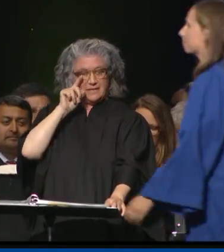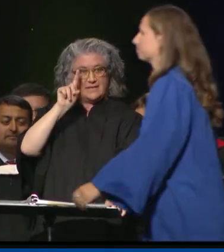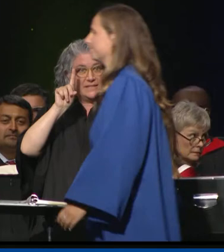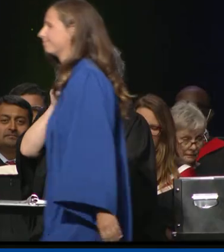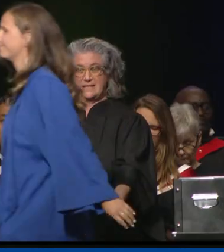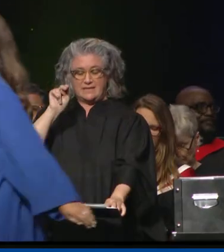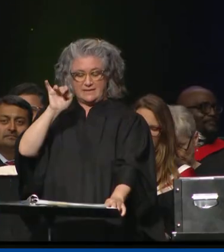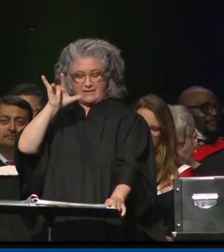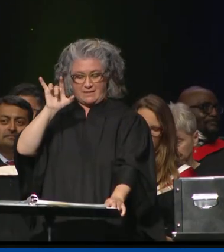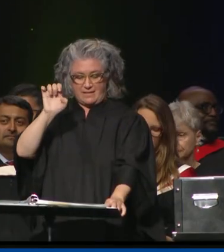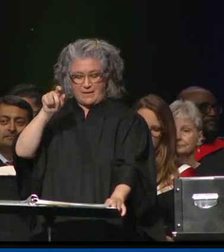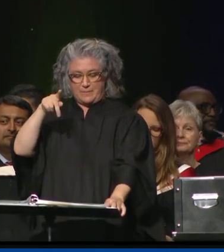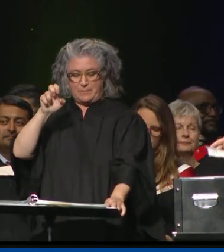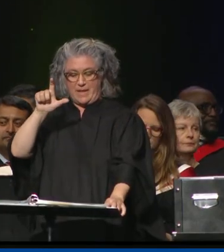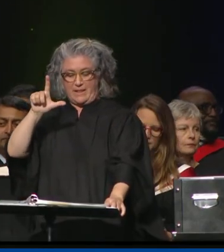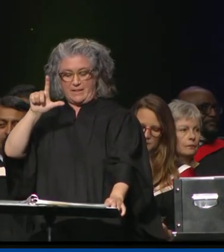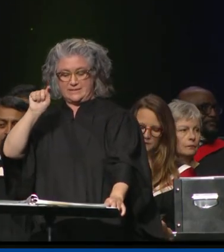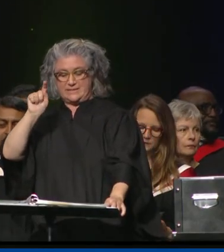Danielle Peltier.